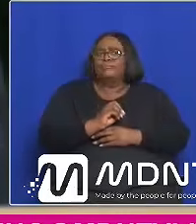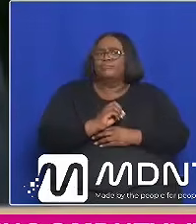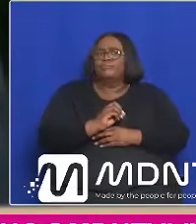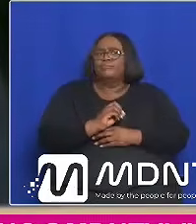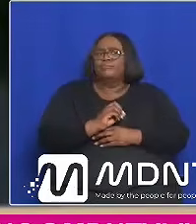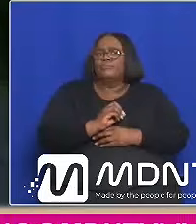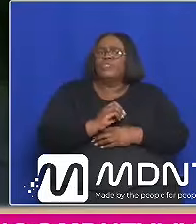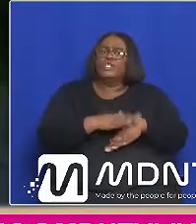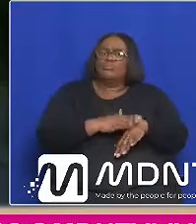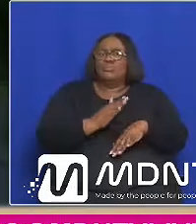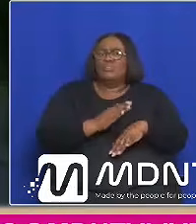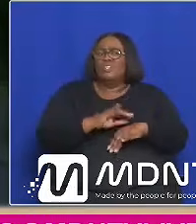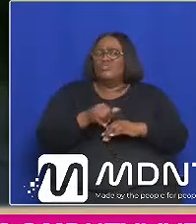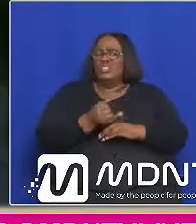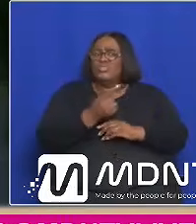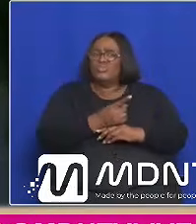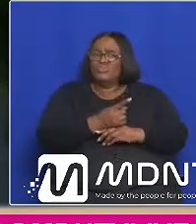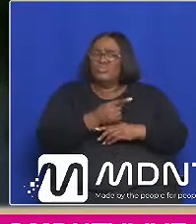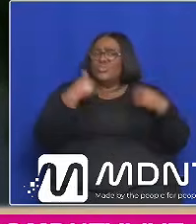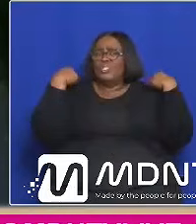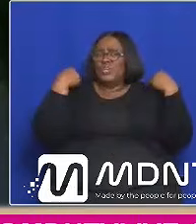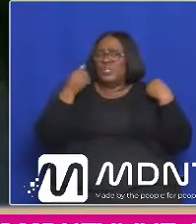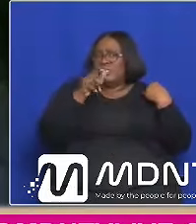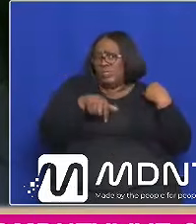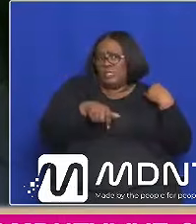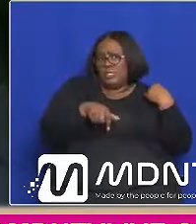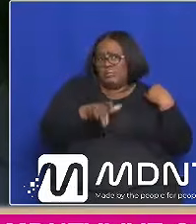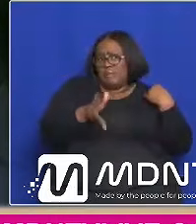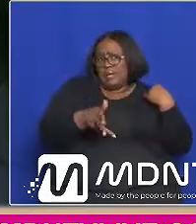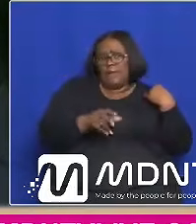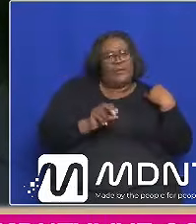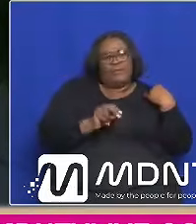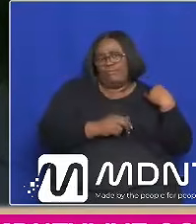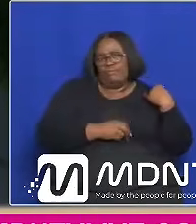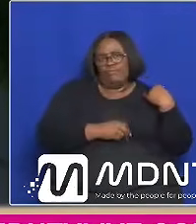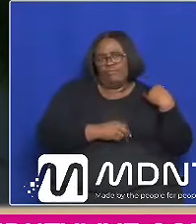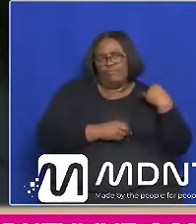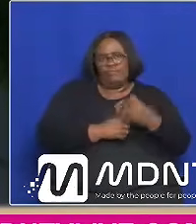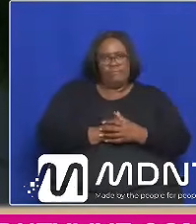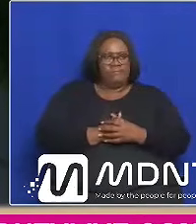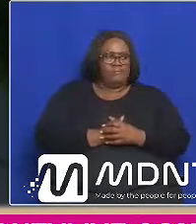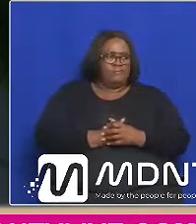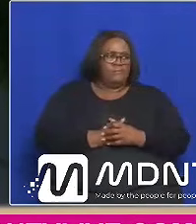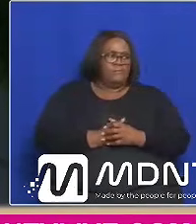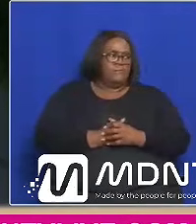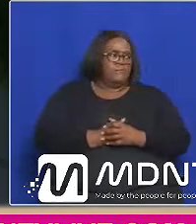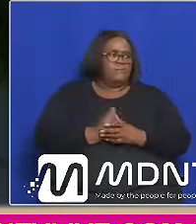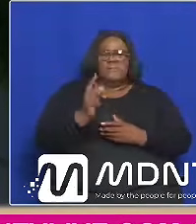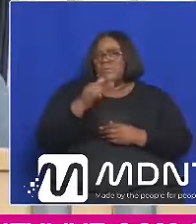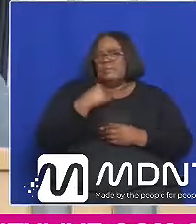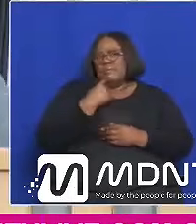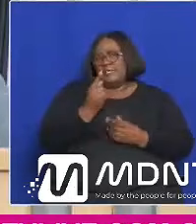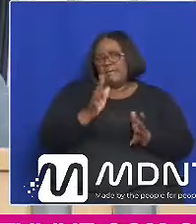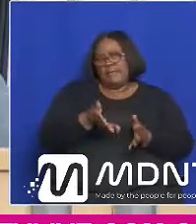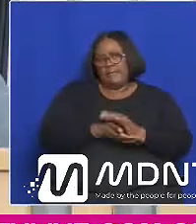a personal security provider to him. That's all I'm putting to you. And